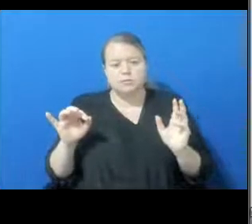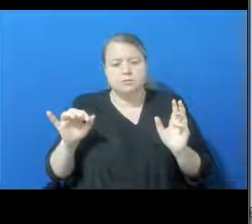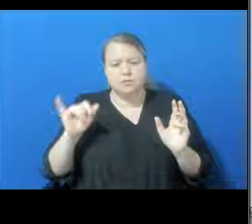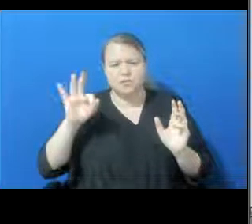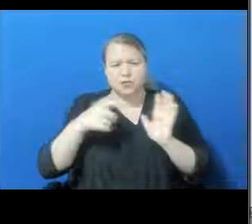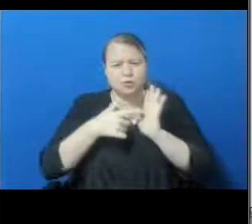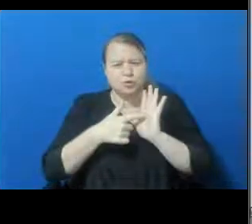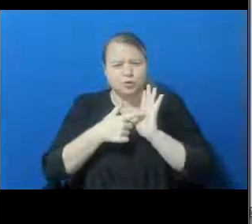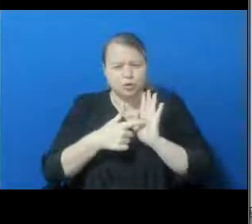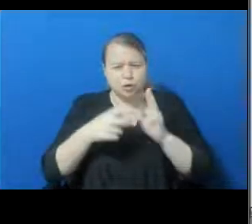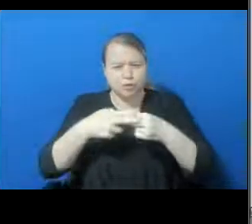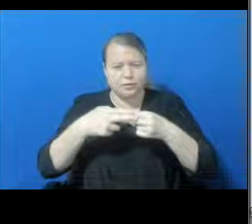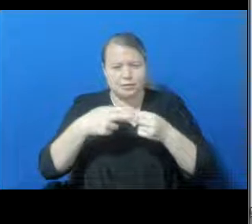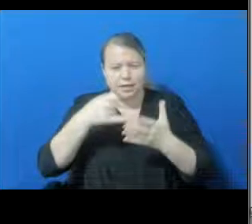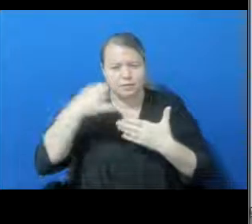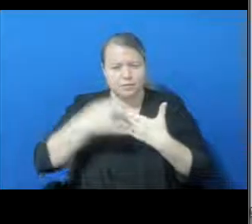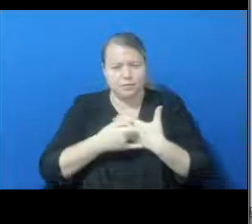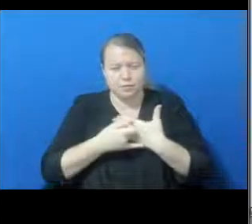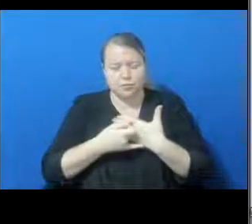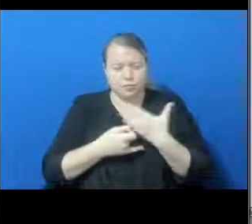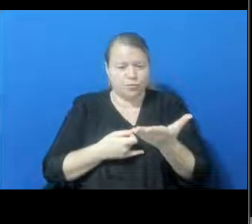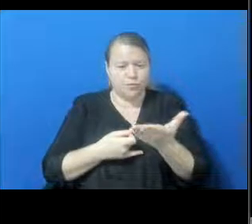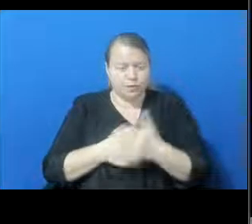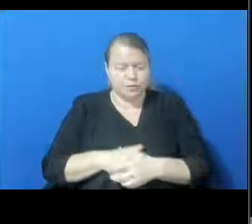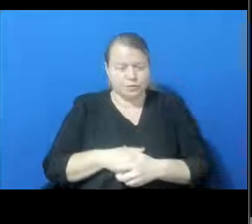of the project, Bob.